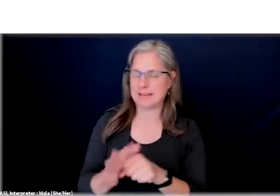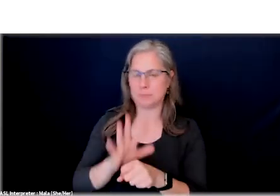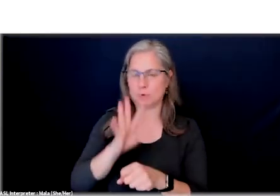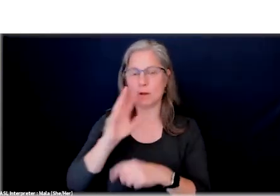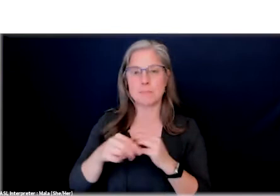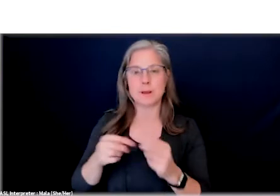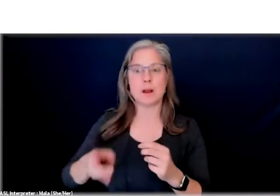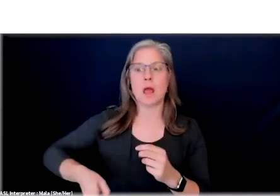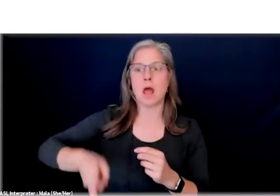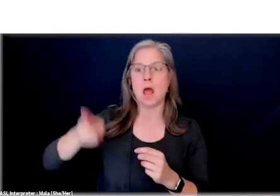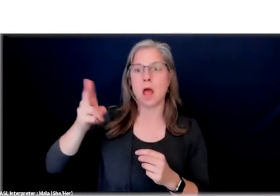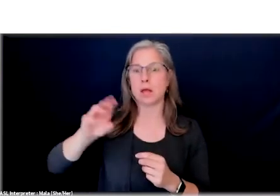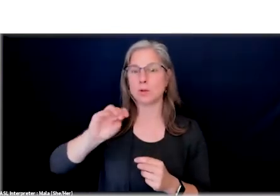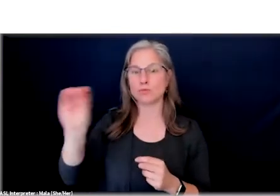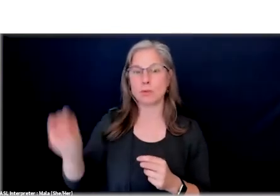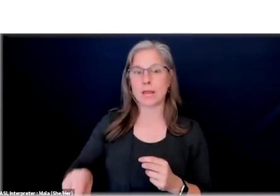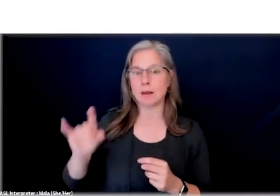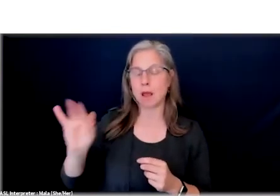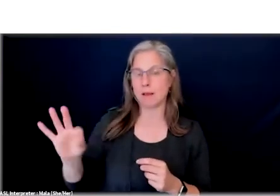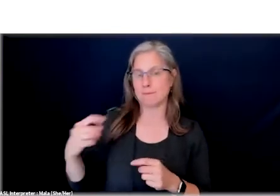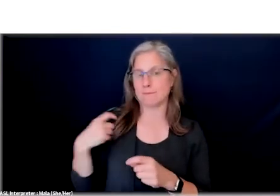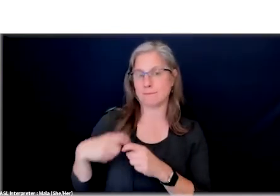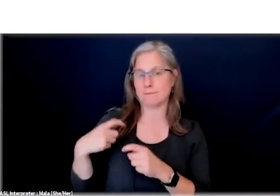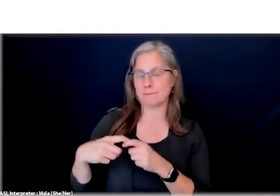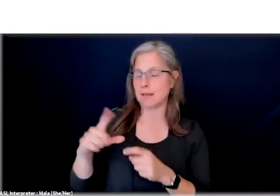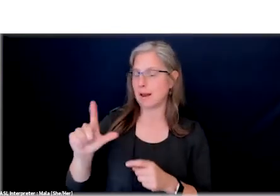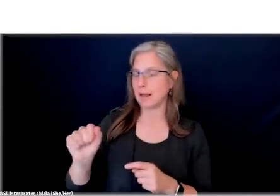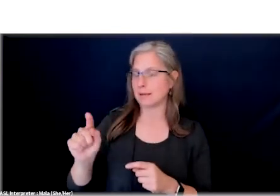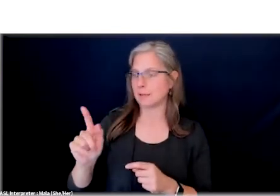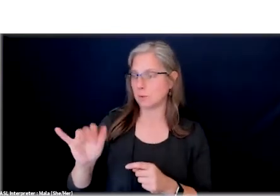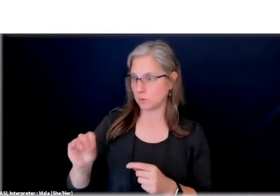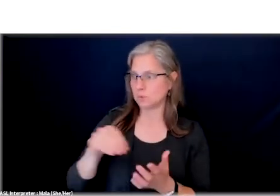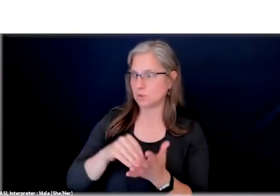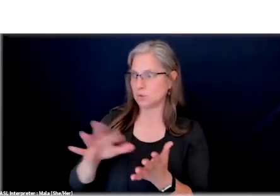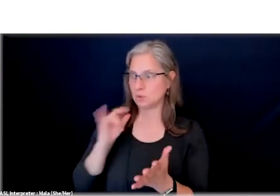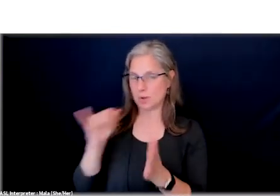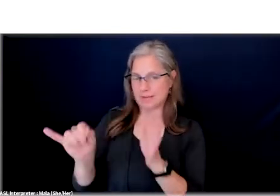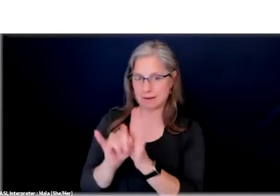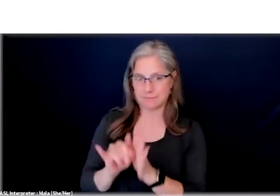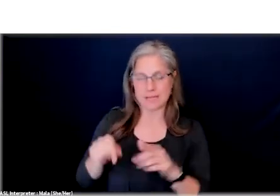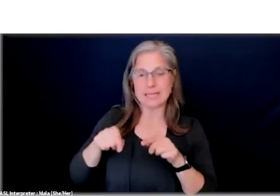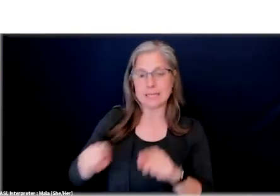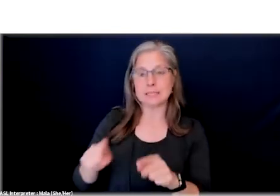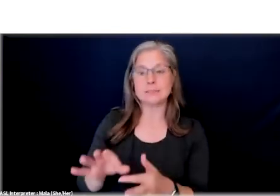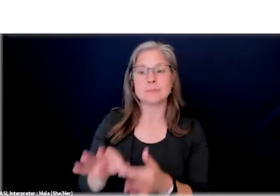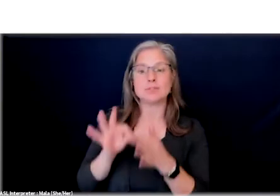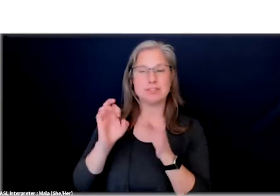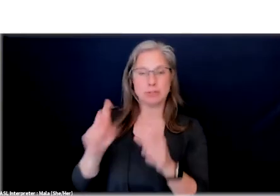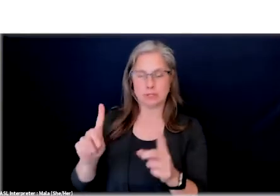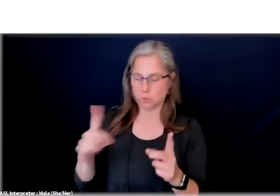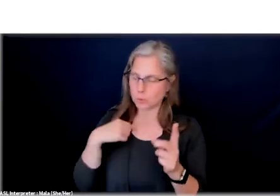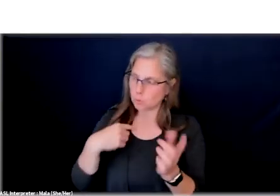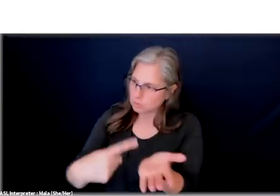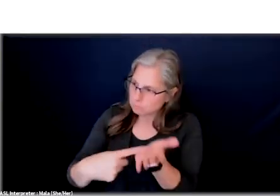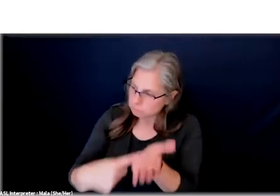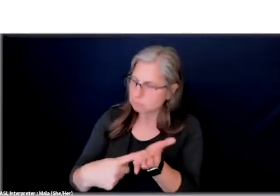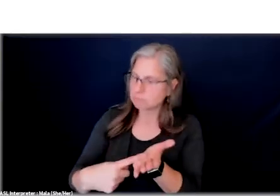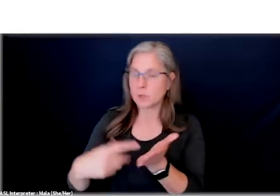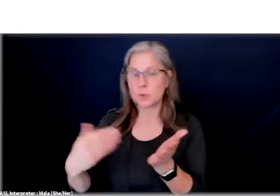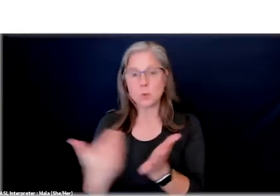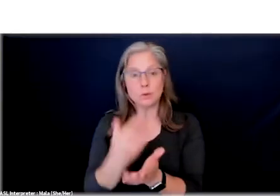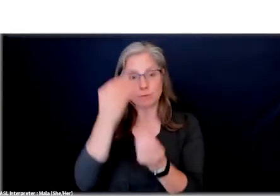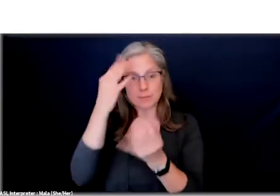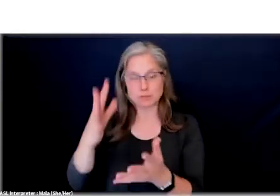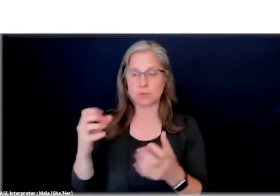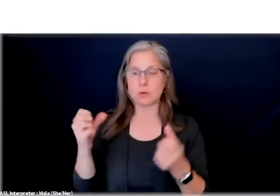of Latino students who are identified in special education. We'll be rolling out information on our new